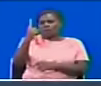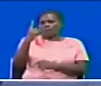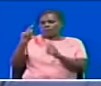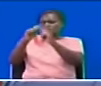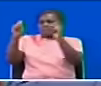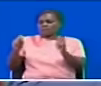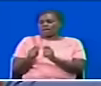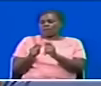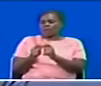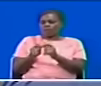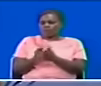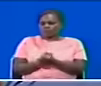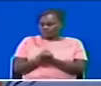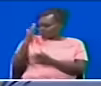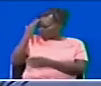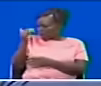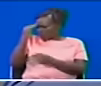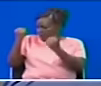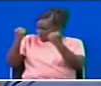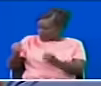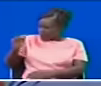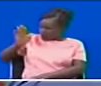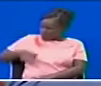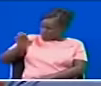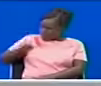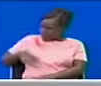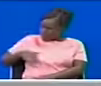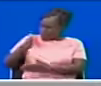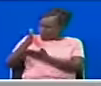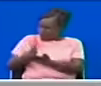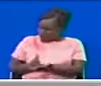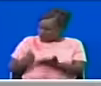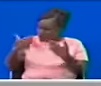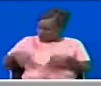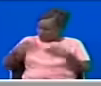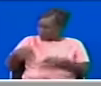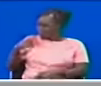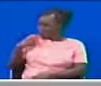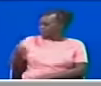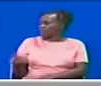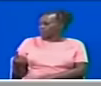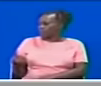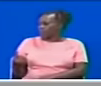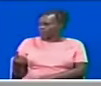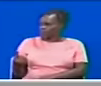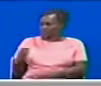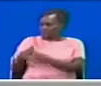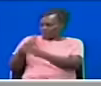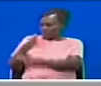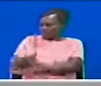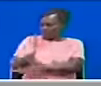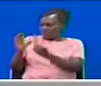one. Why is it difficult for women who are half of the population to just say, across the